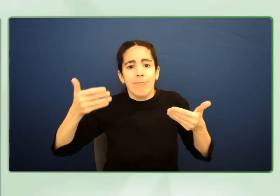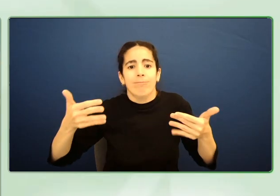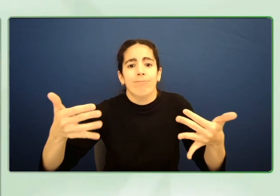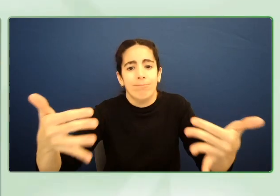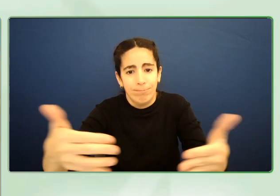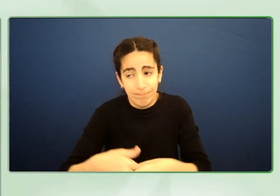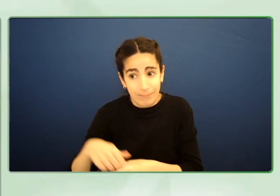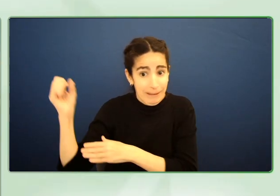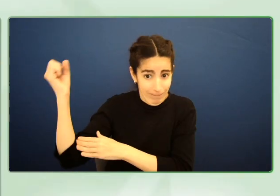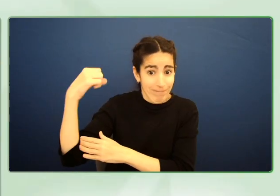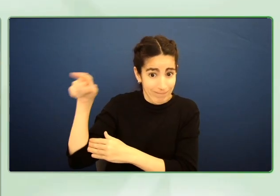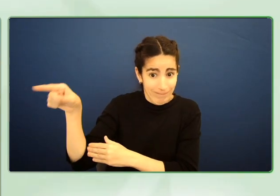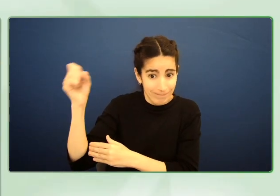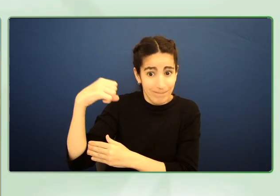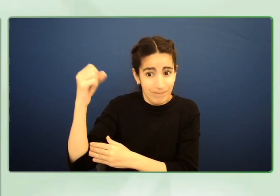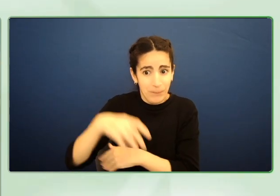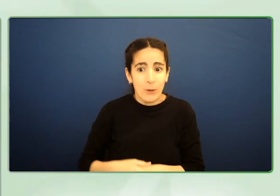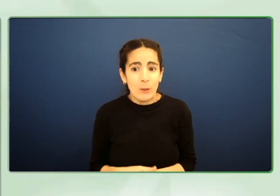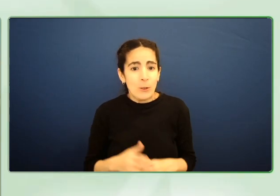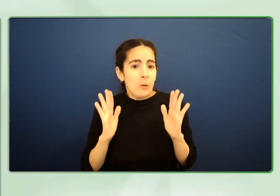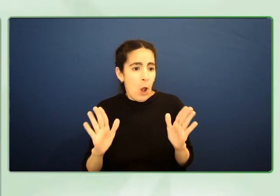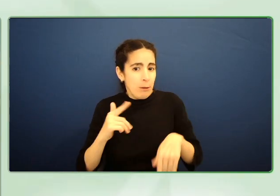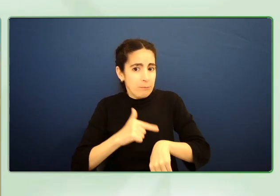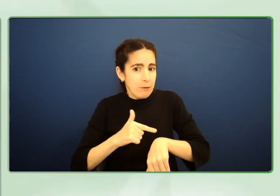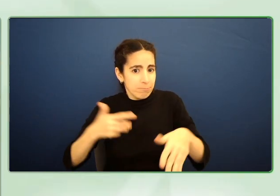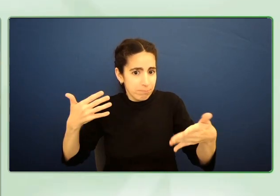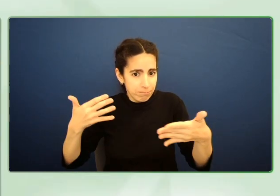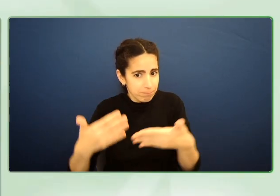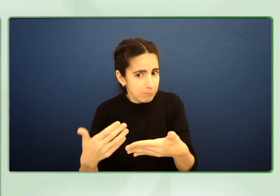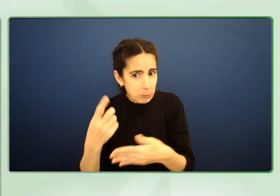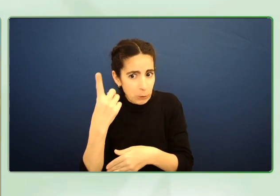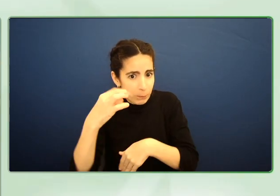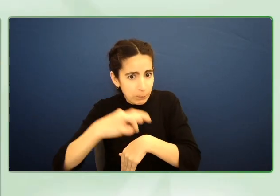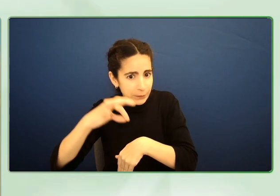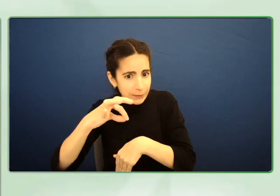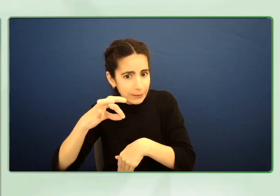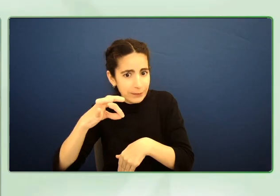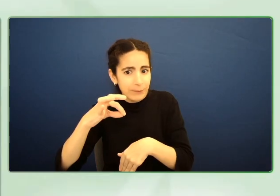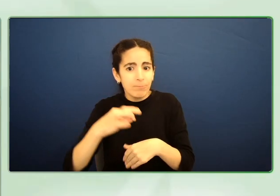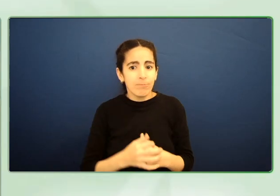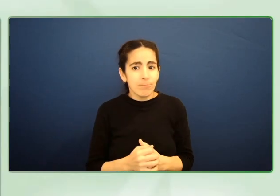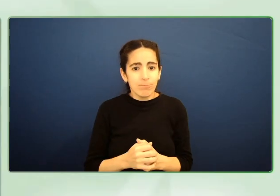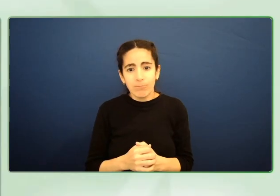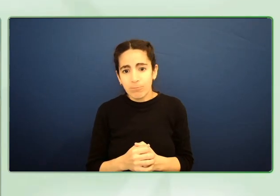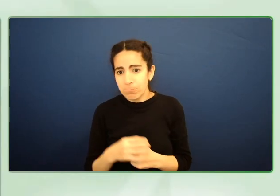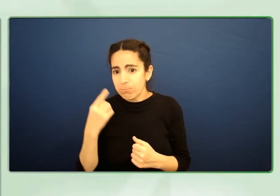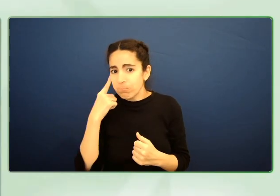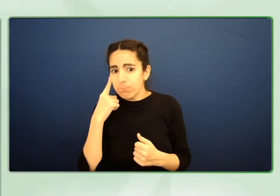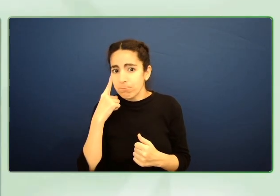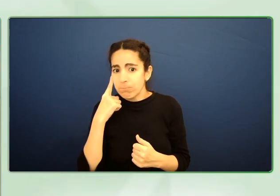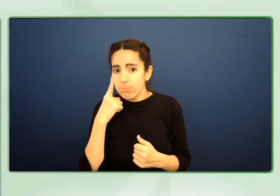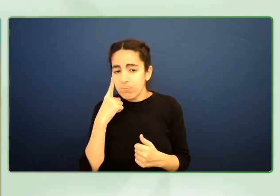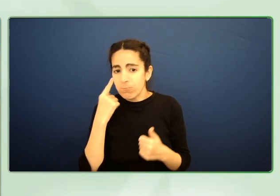Well, about that, it's something interesting because I try to get any funding